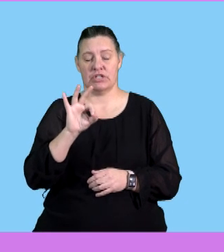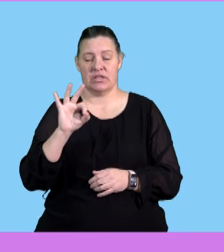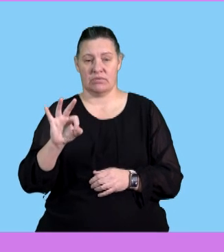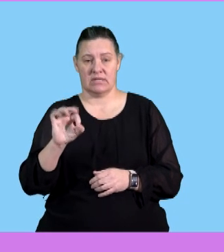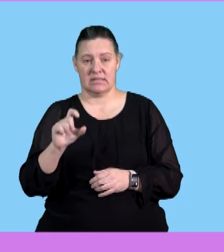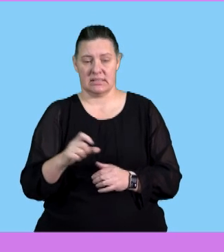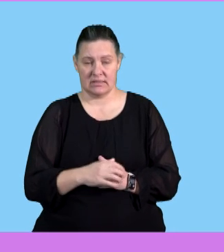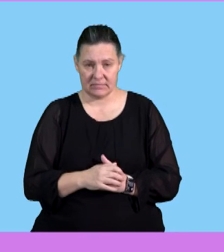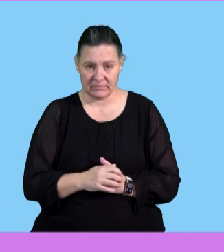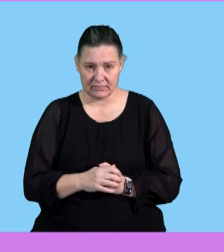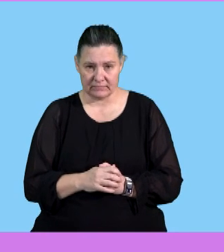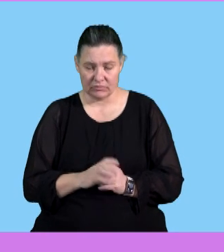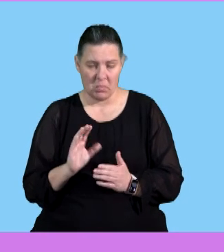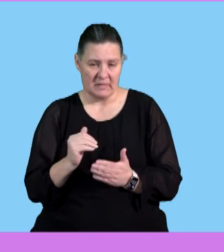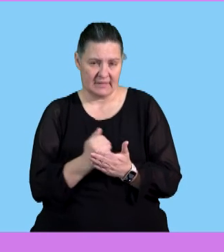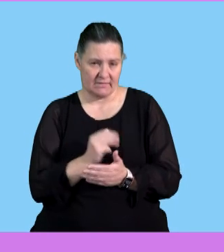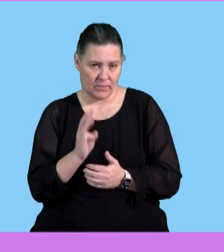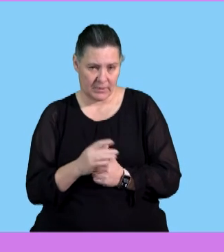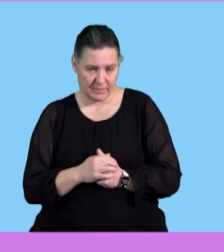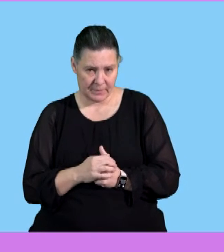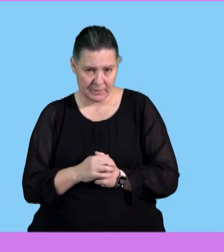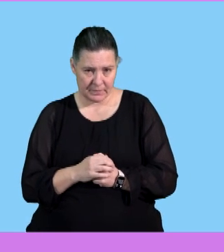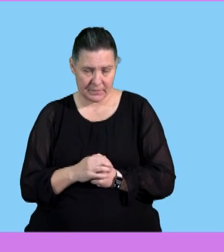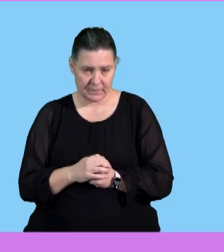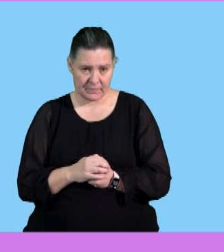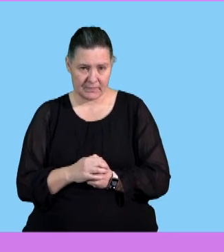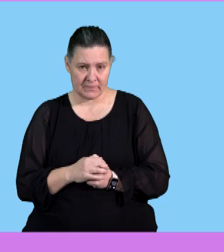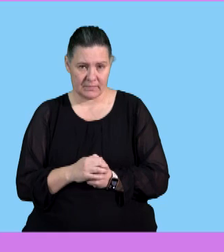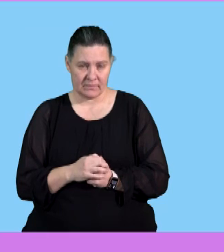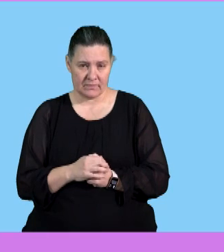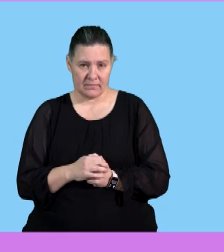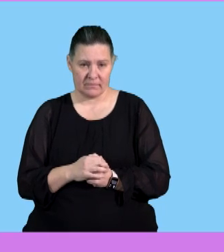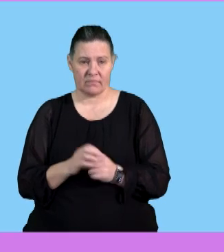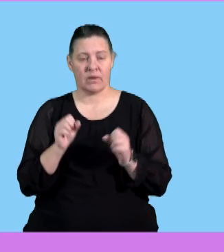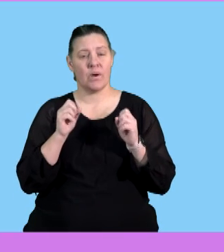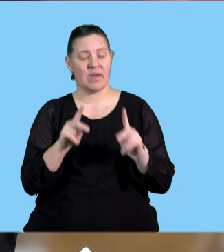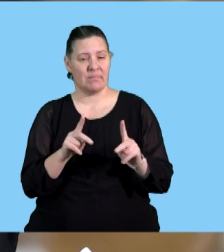1,285 and 33 cents. So this is what I would have